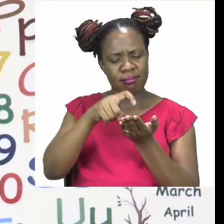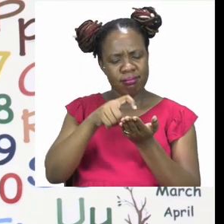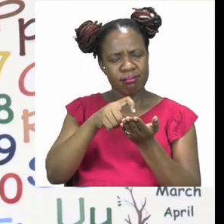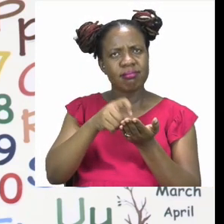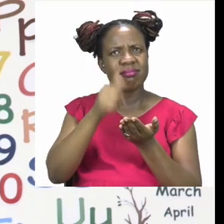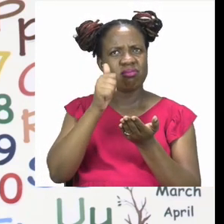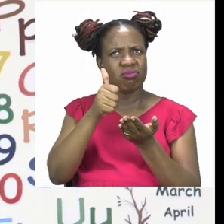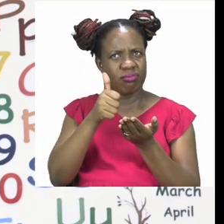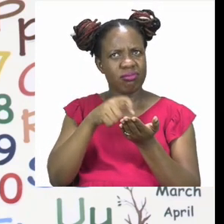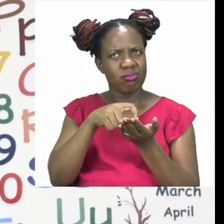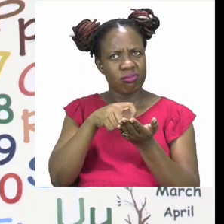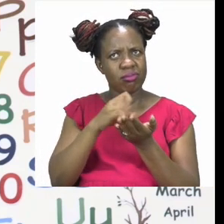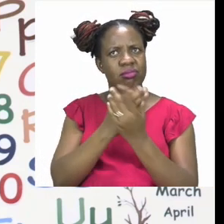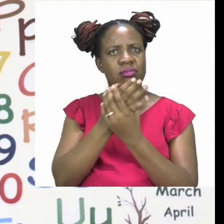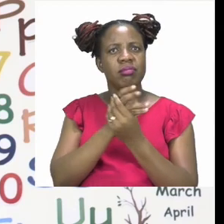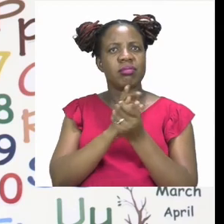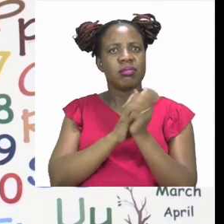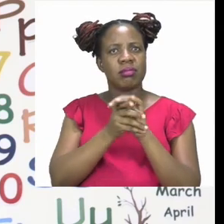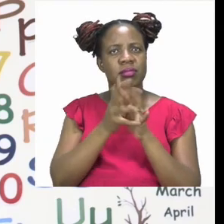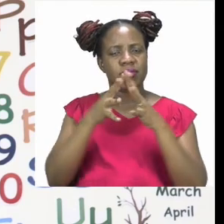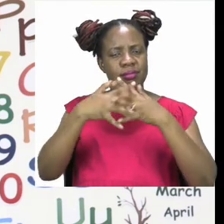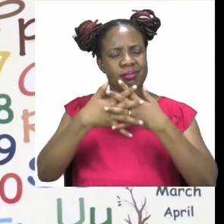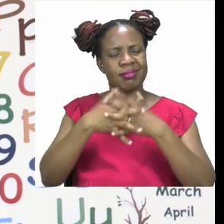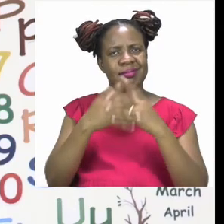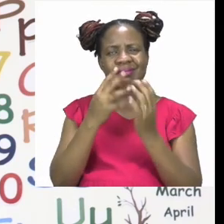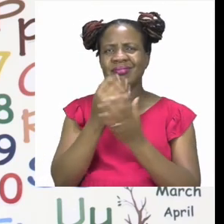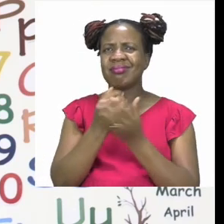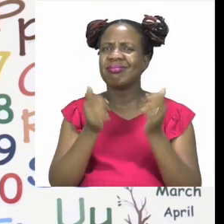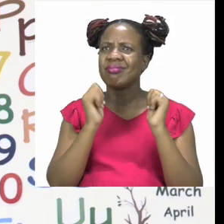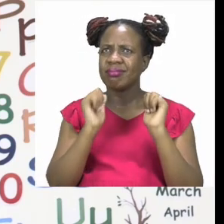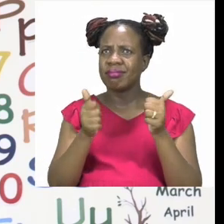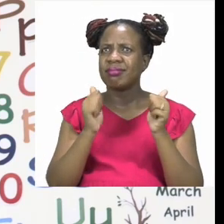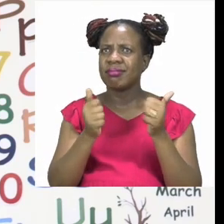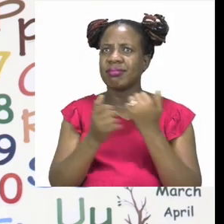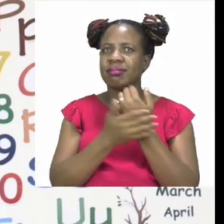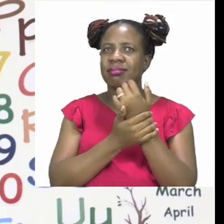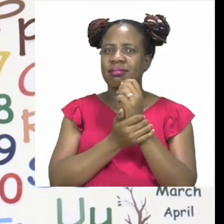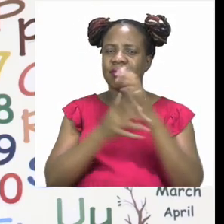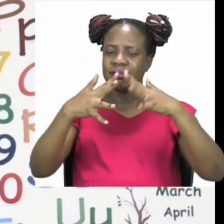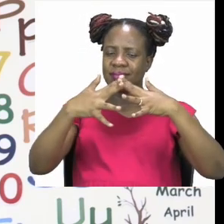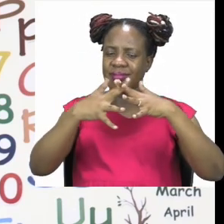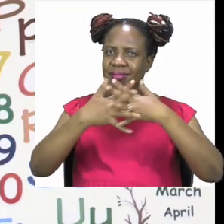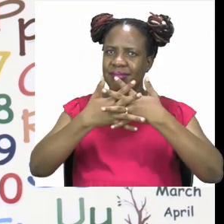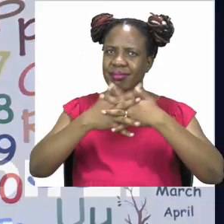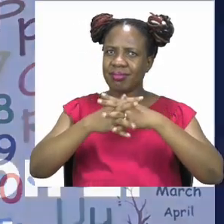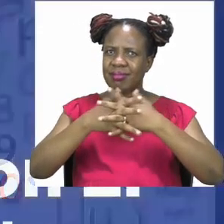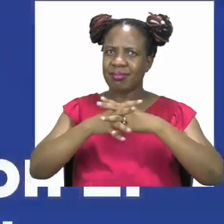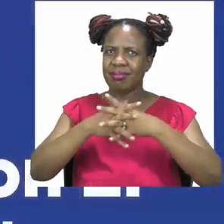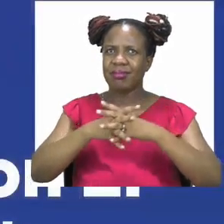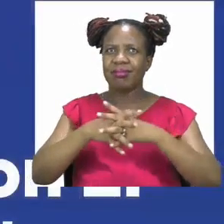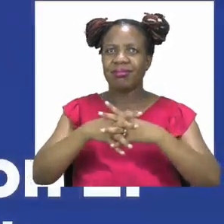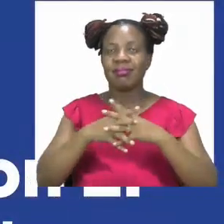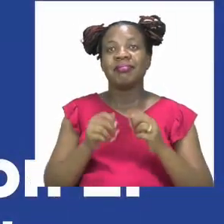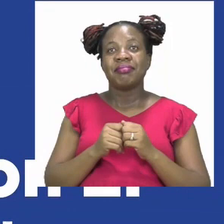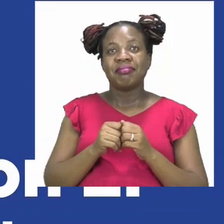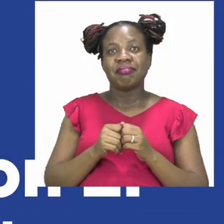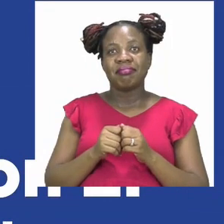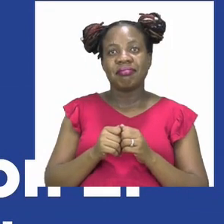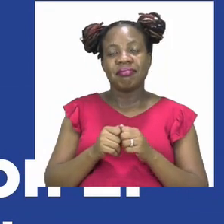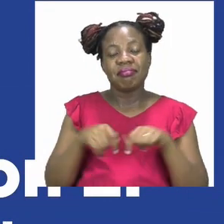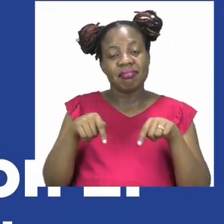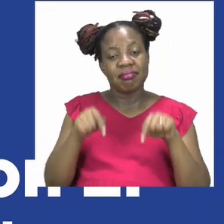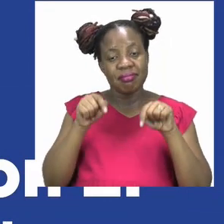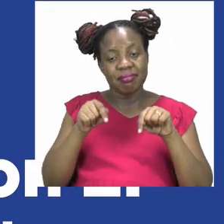your hands and rub it in nicely, also between your fingers. Now let's see what we'll